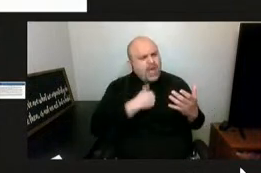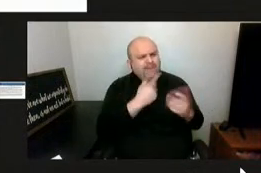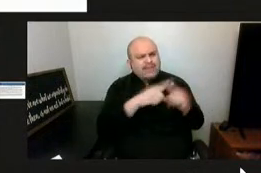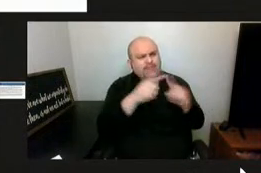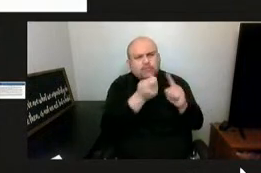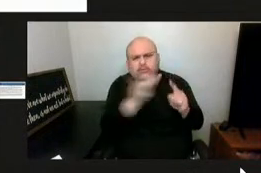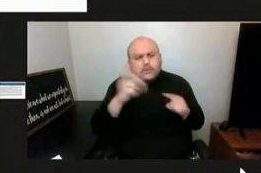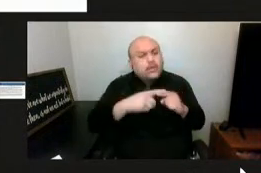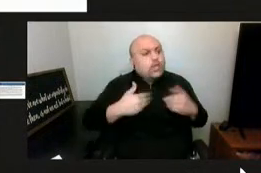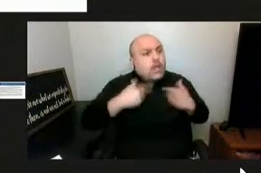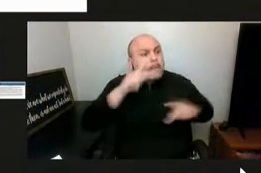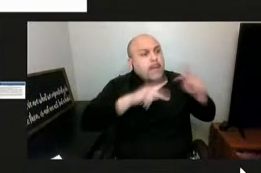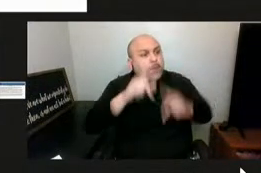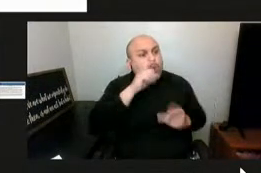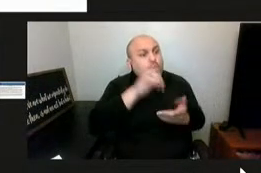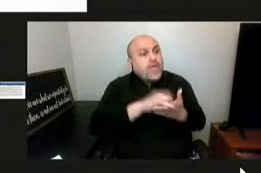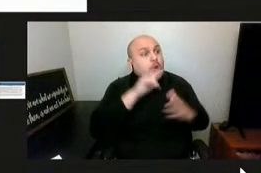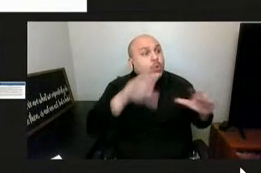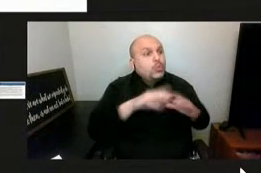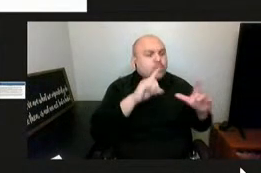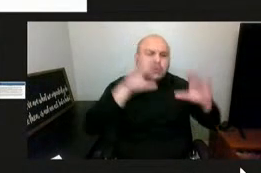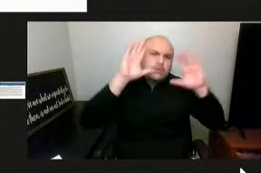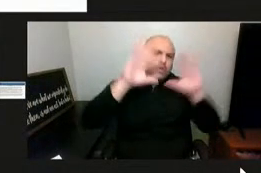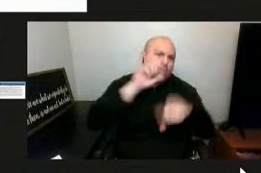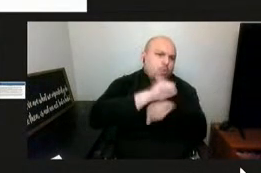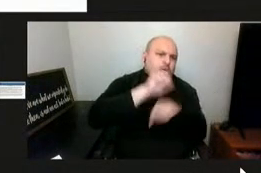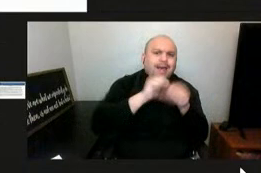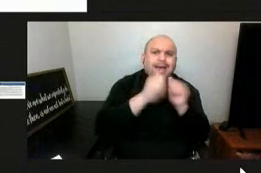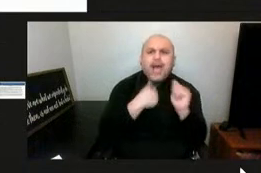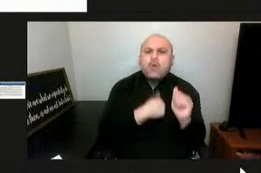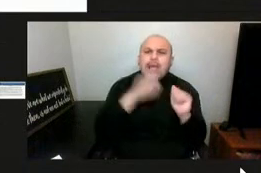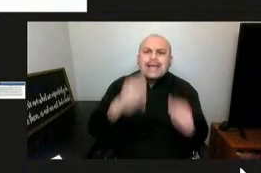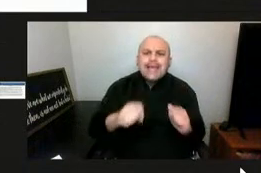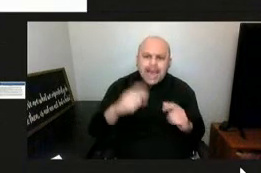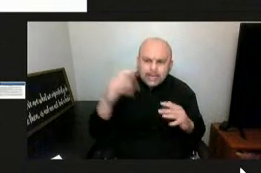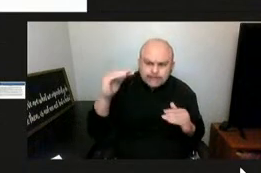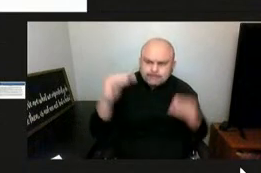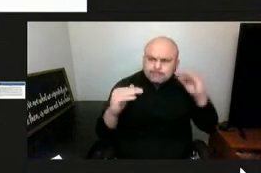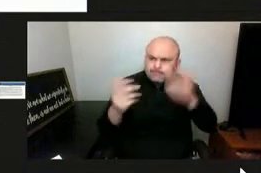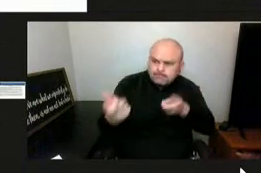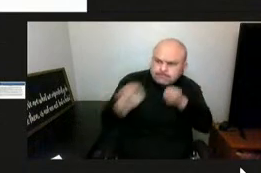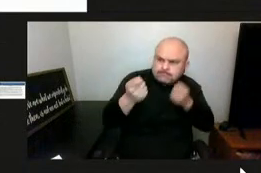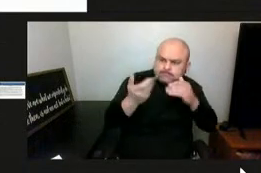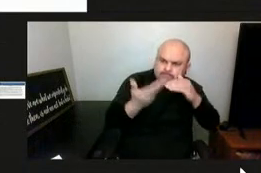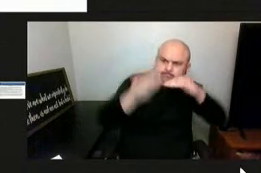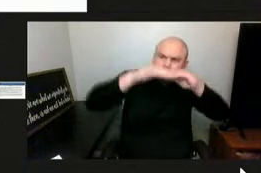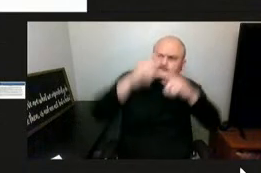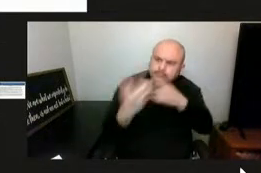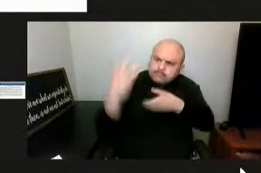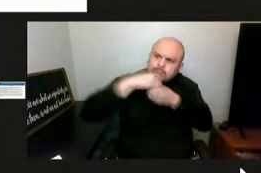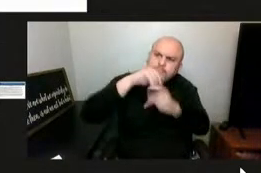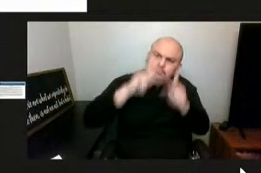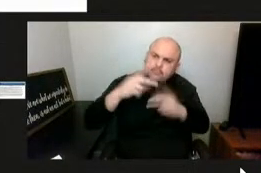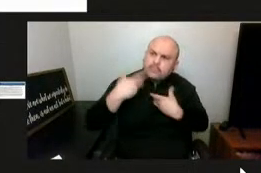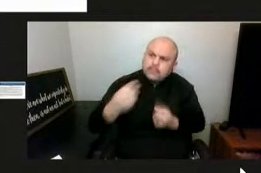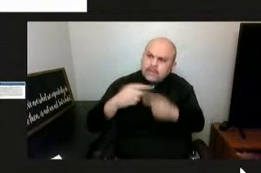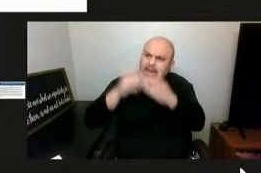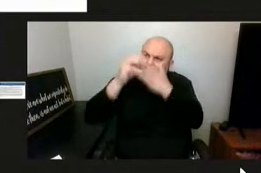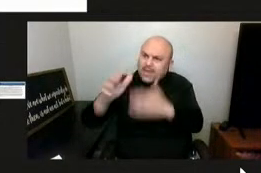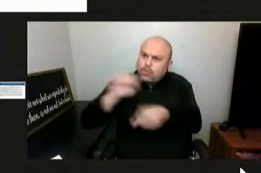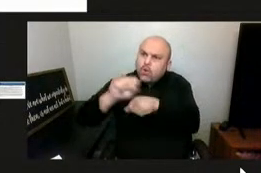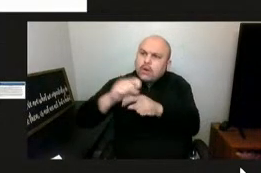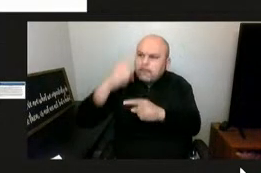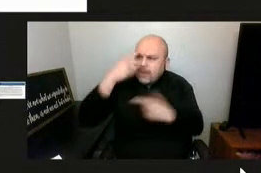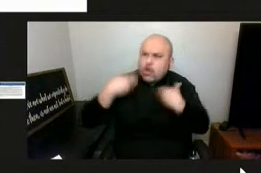people that are doing incredible work. How can we leverage their leadership by incorporating the importance of mental health in their work as well? Next slide,